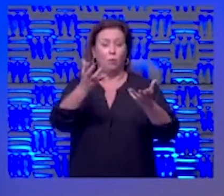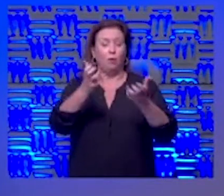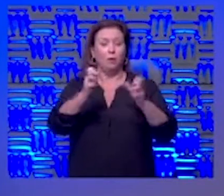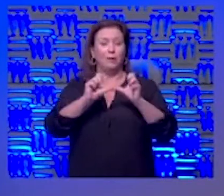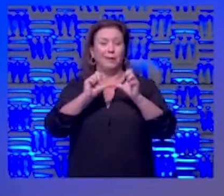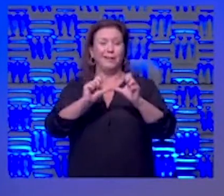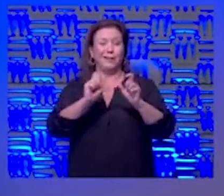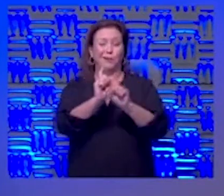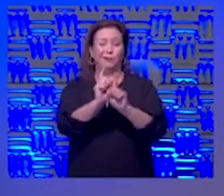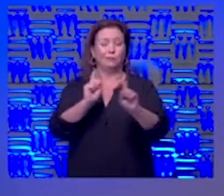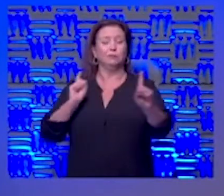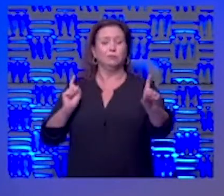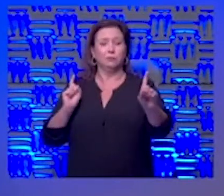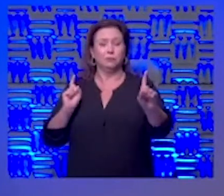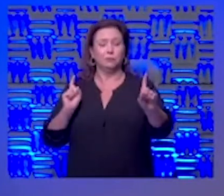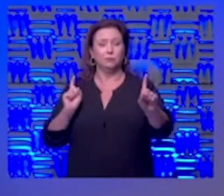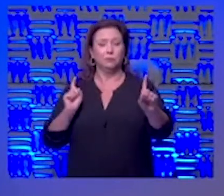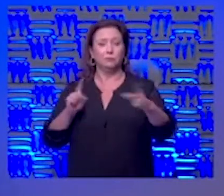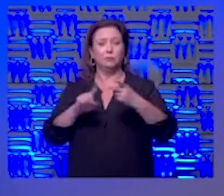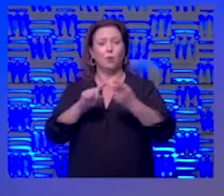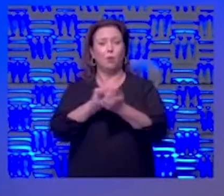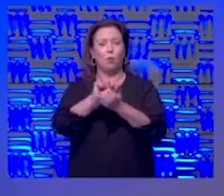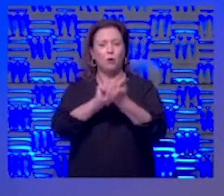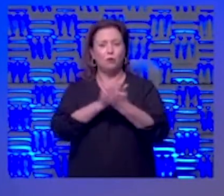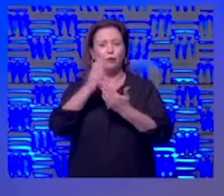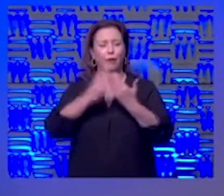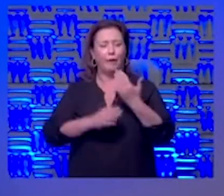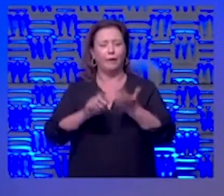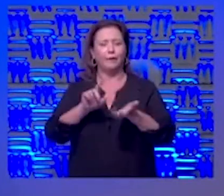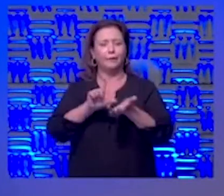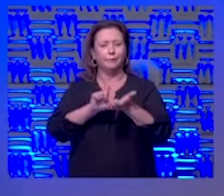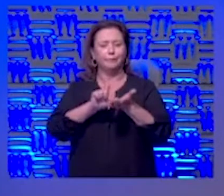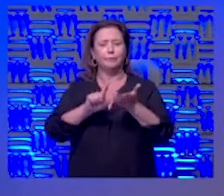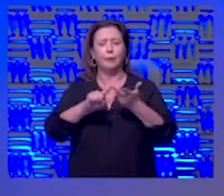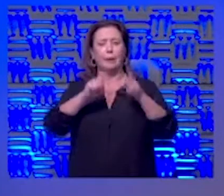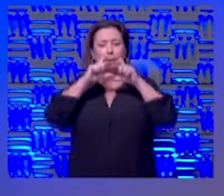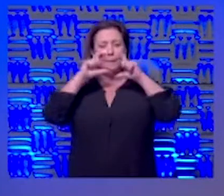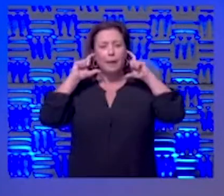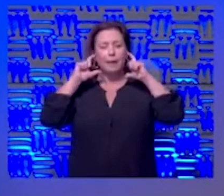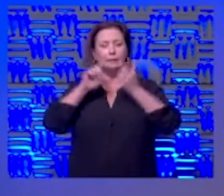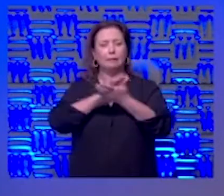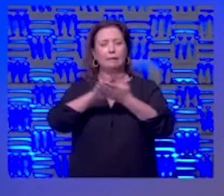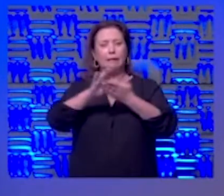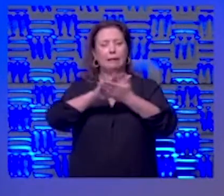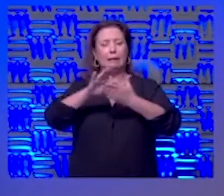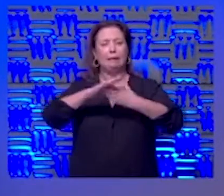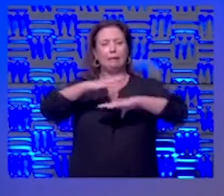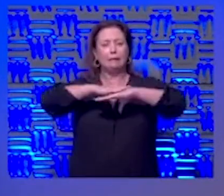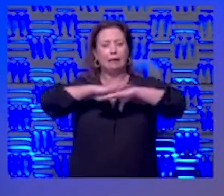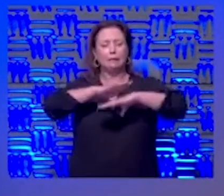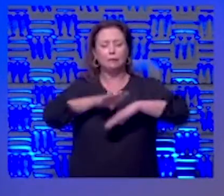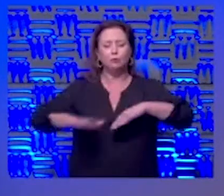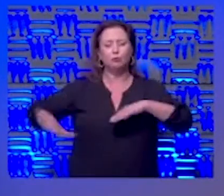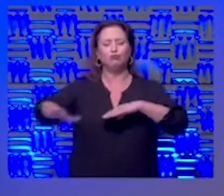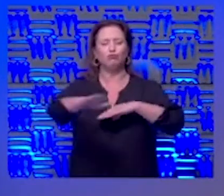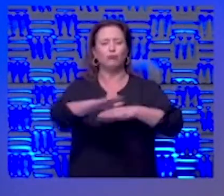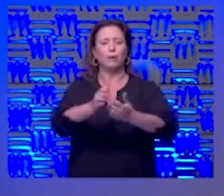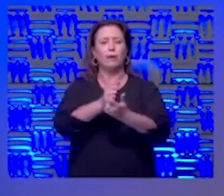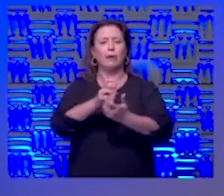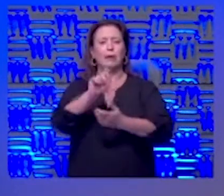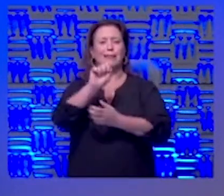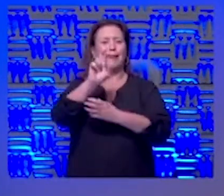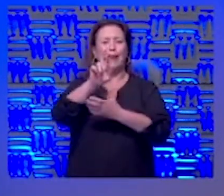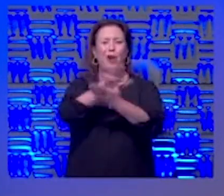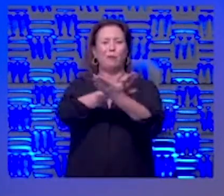the distancing, the hand sanitizing, the masks, the cleaning of surfaces, things of that nature. So again, the air